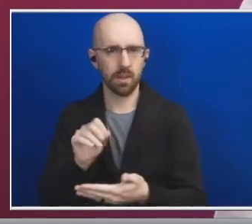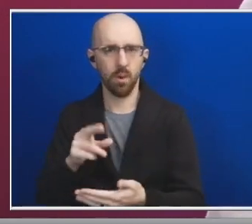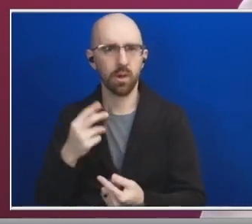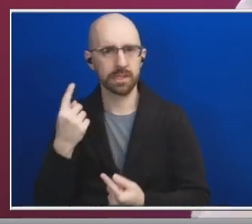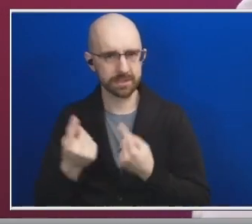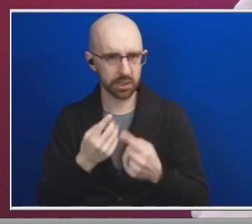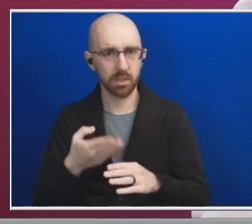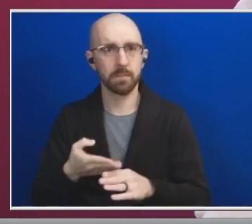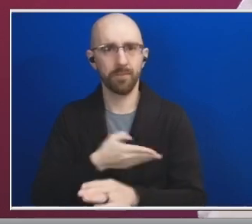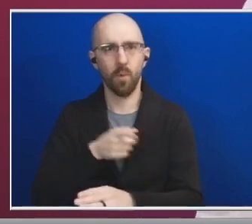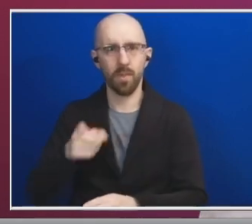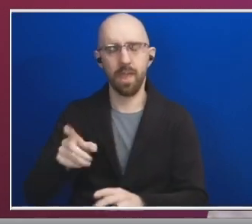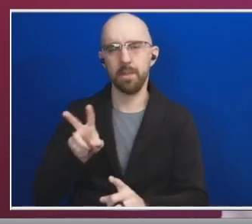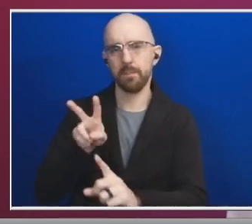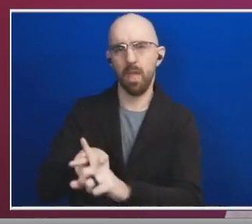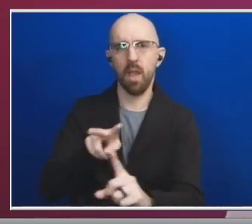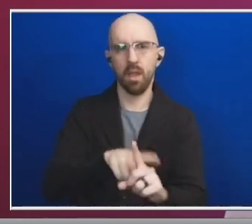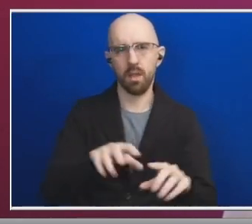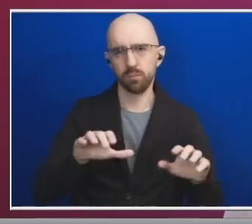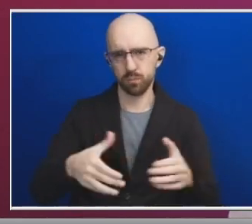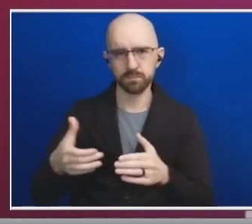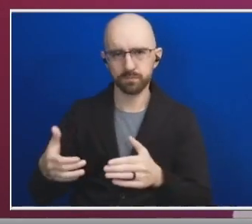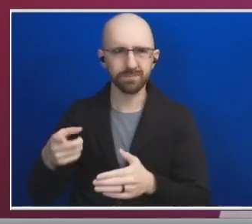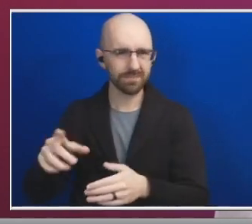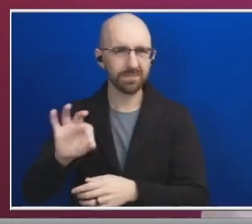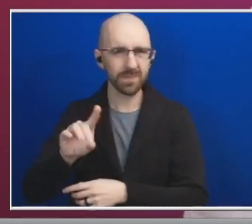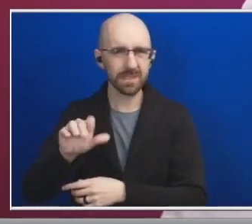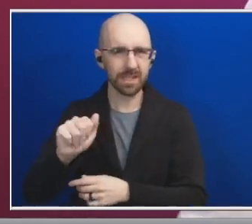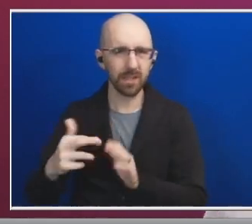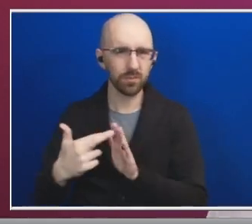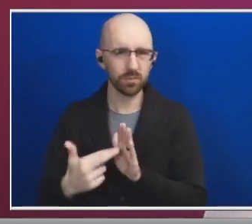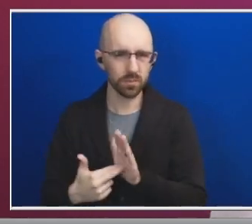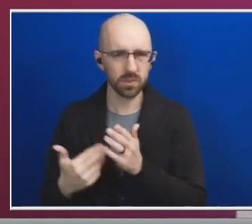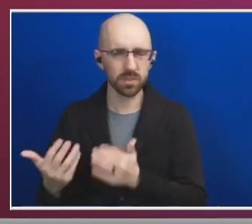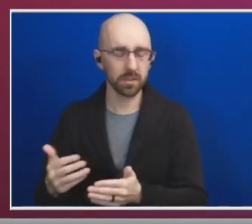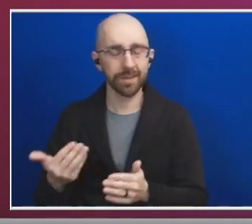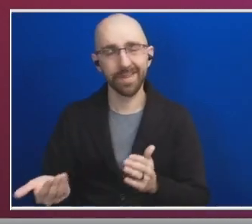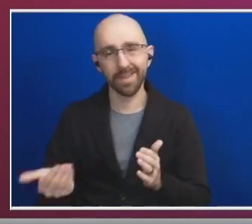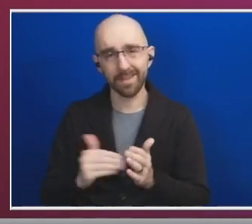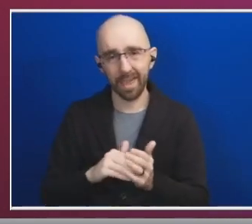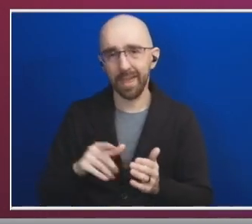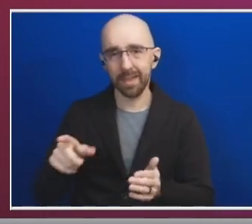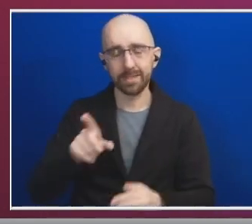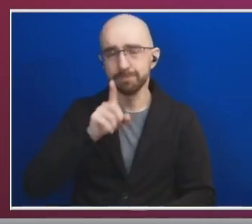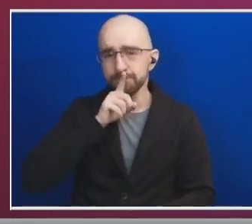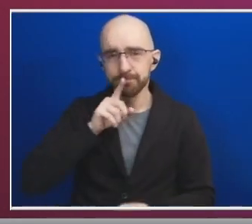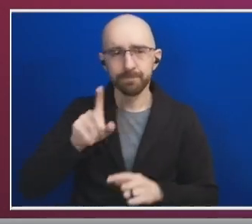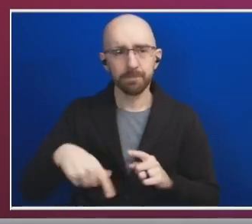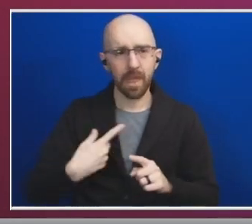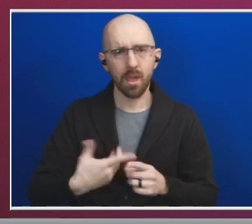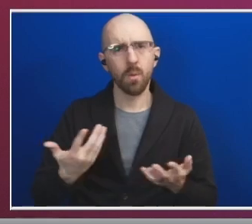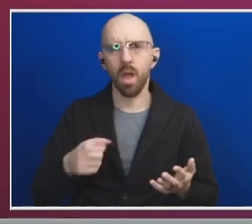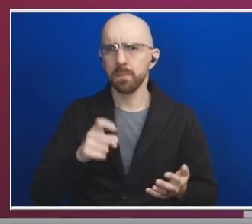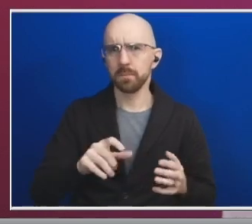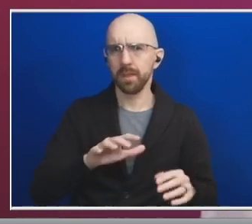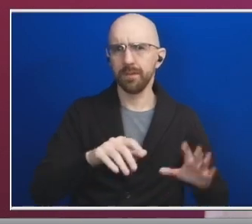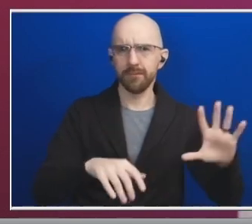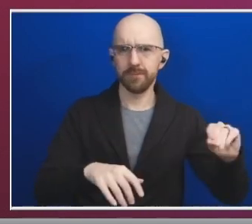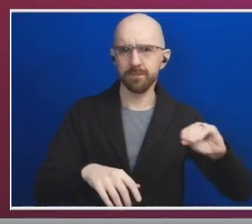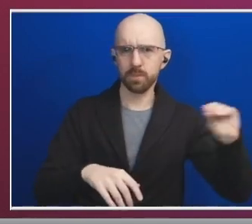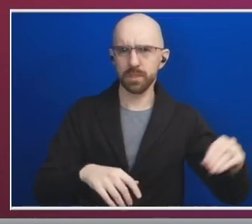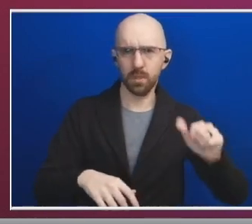those groups, at least per FDA regulation. But again, it didn't say anything about, well, it has to be 50% of women, 50% of men. And